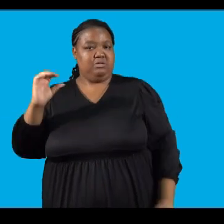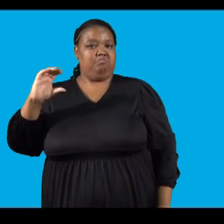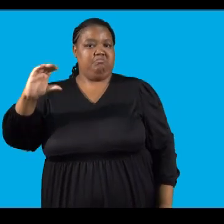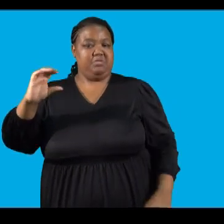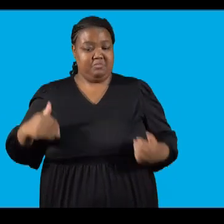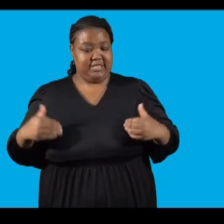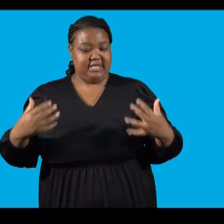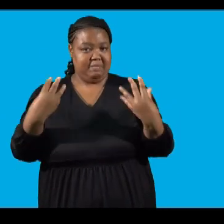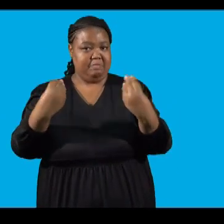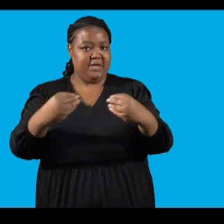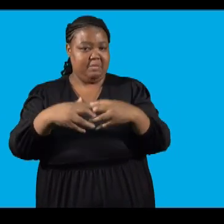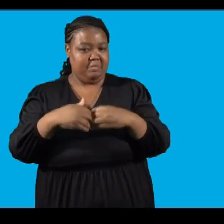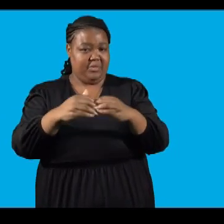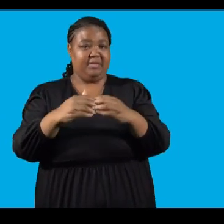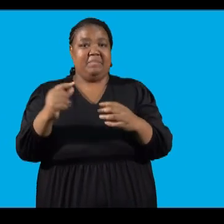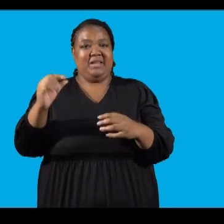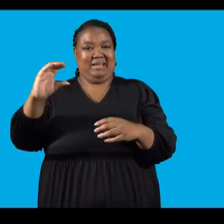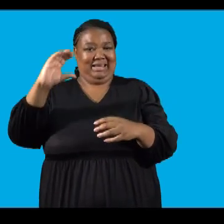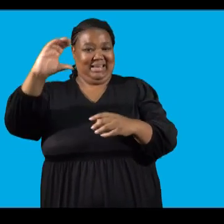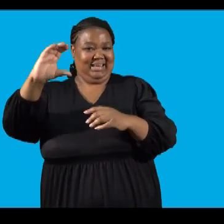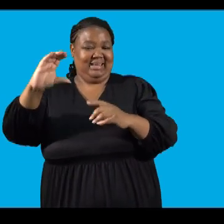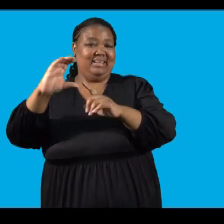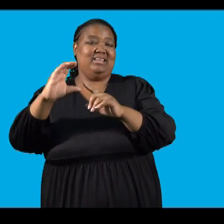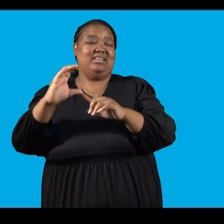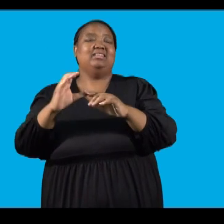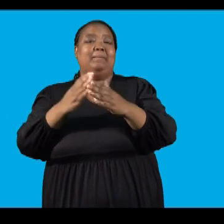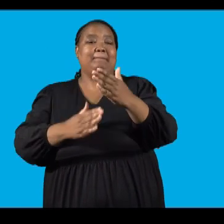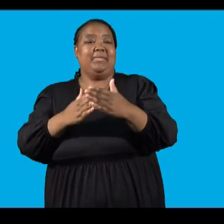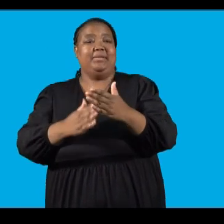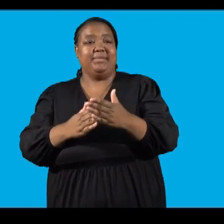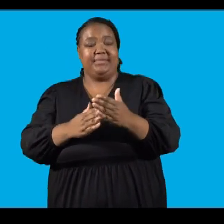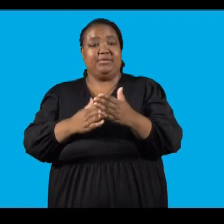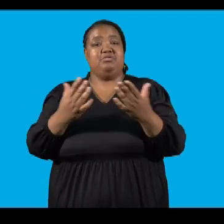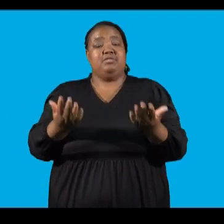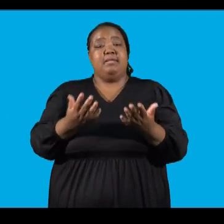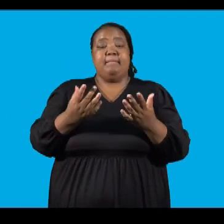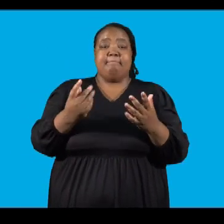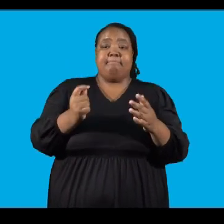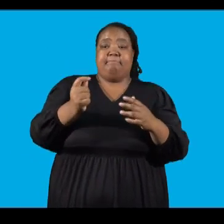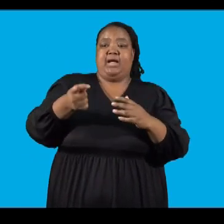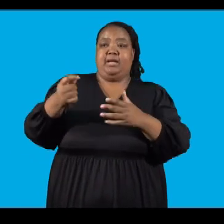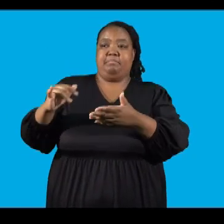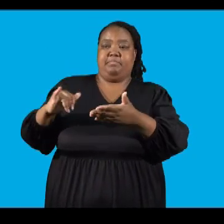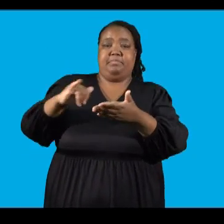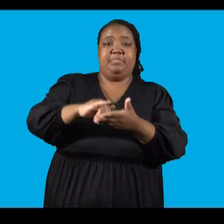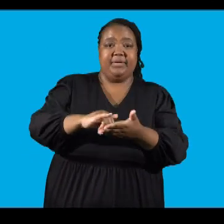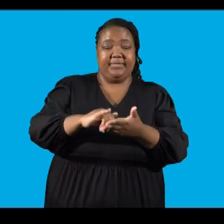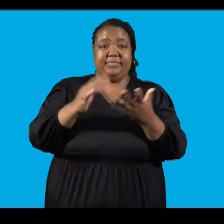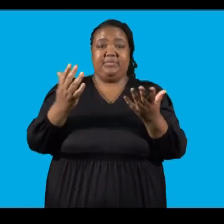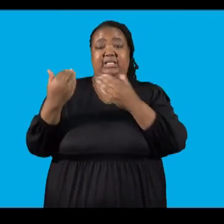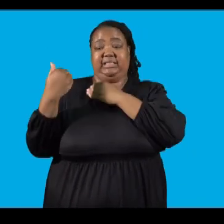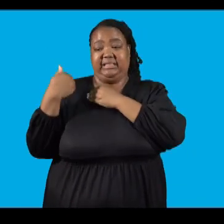cost. So the startup capital itself is a barrier. For purchasing or leasing an